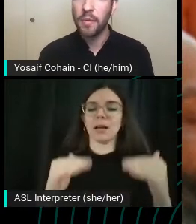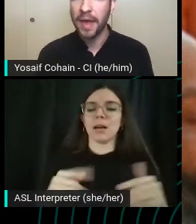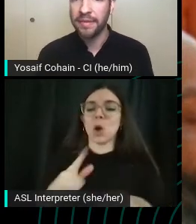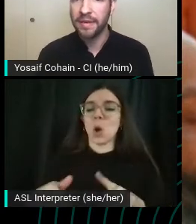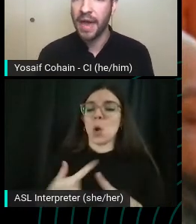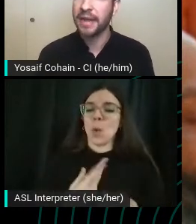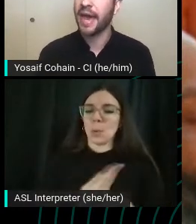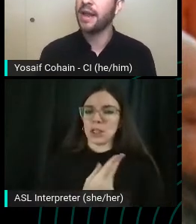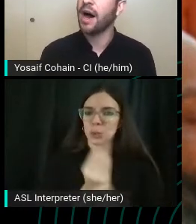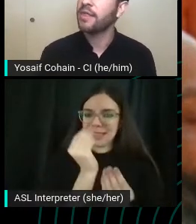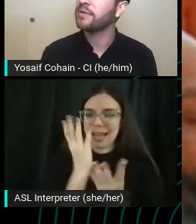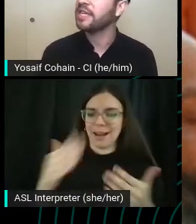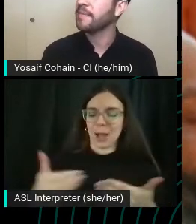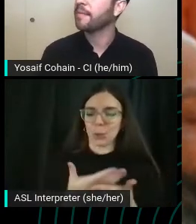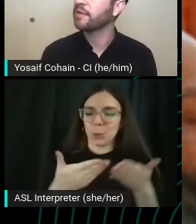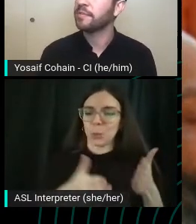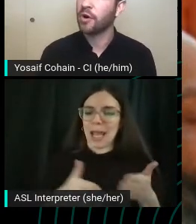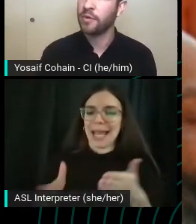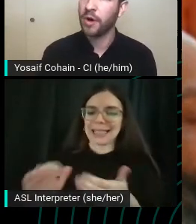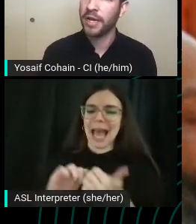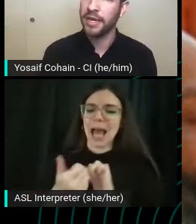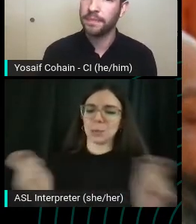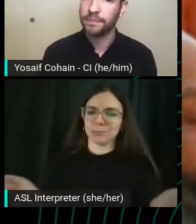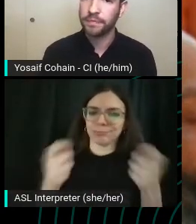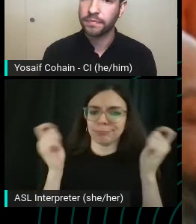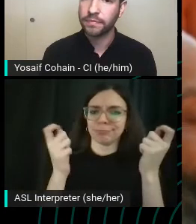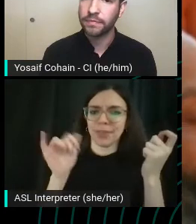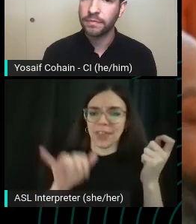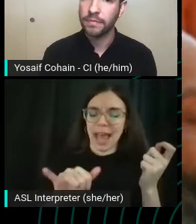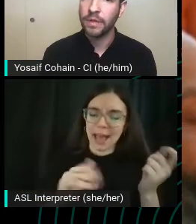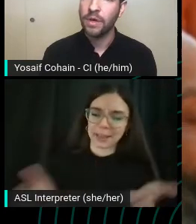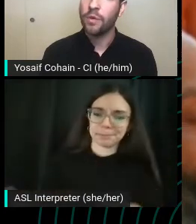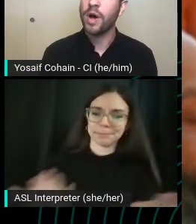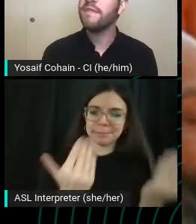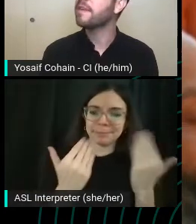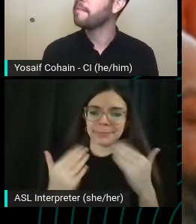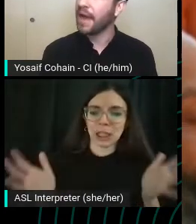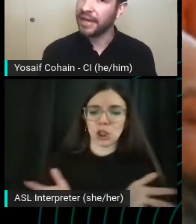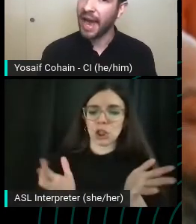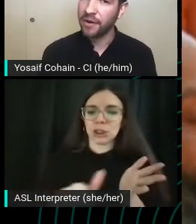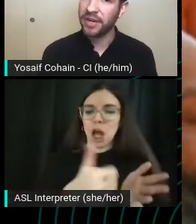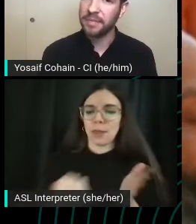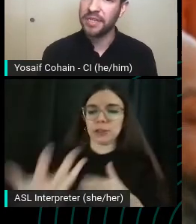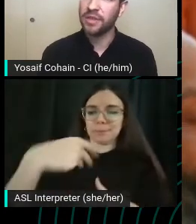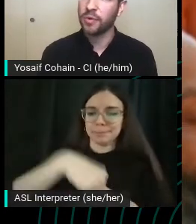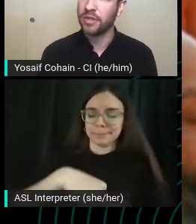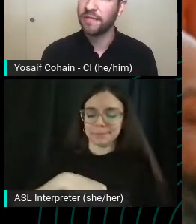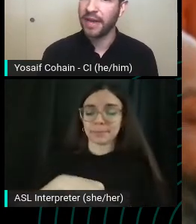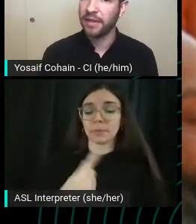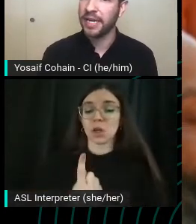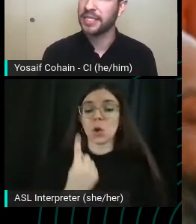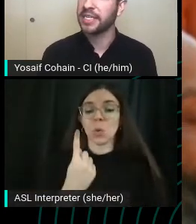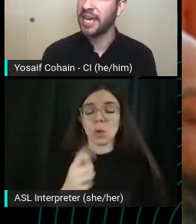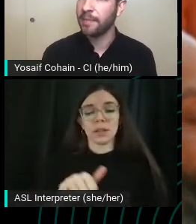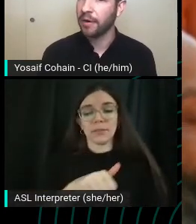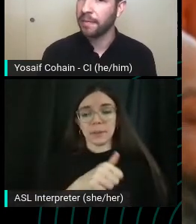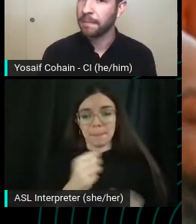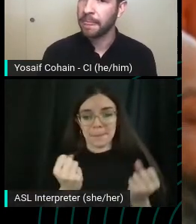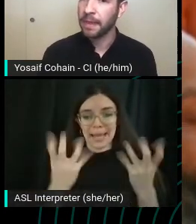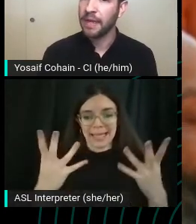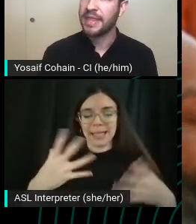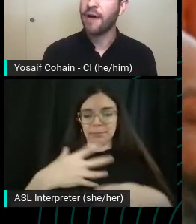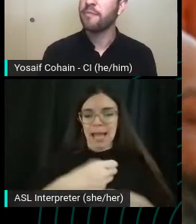generate momentum and get other team members more bought in? One of the many acronyms in the world of analytics is